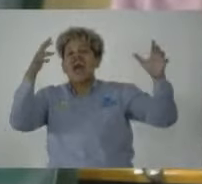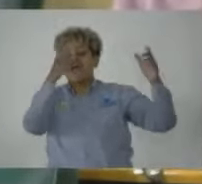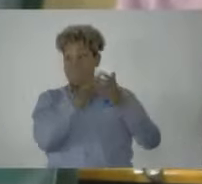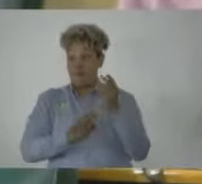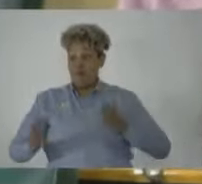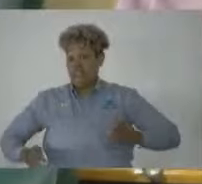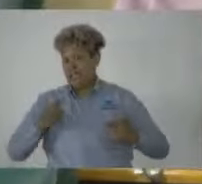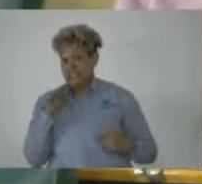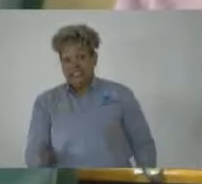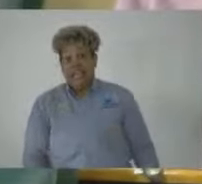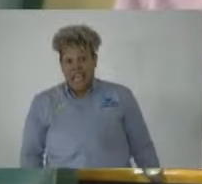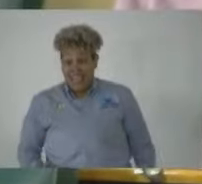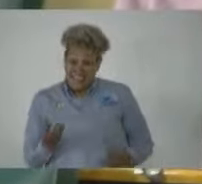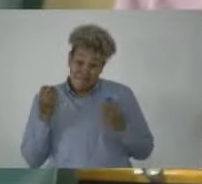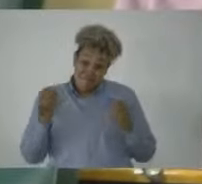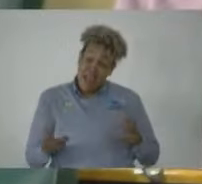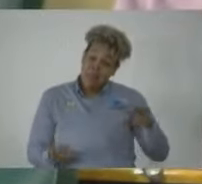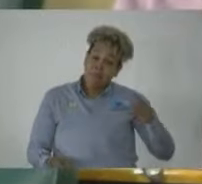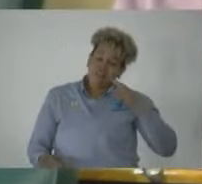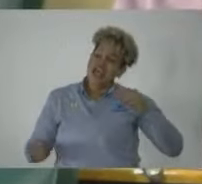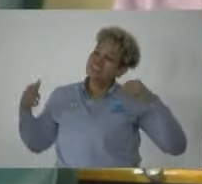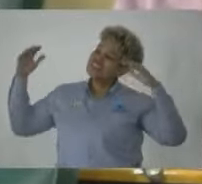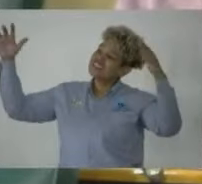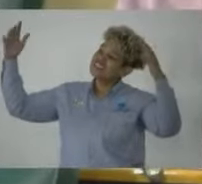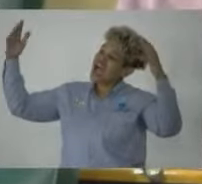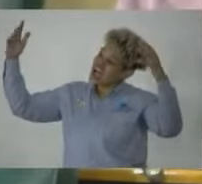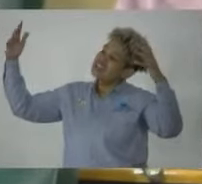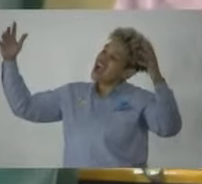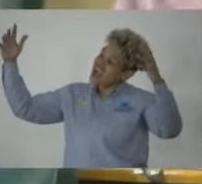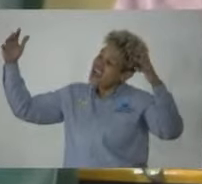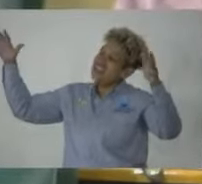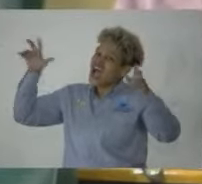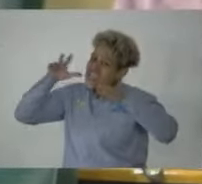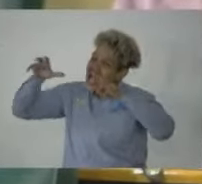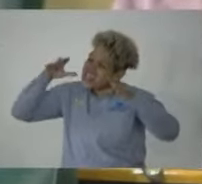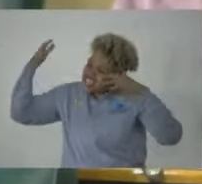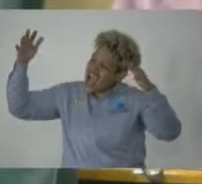aisle, including many on that side who applauded that remark.